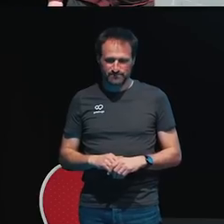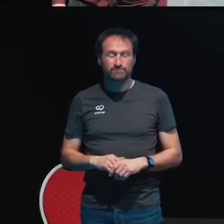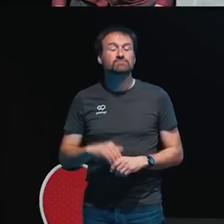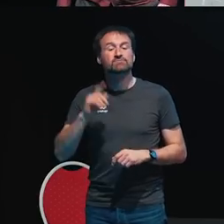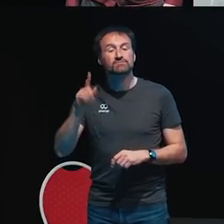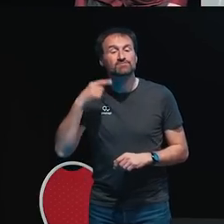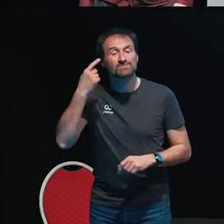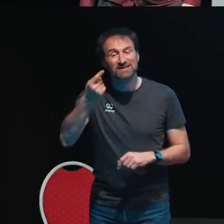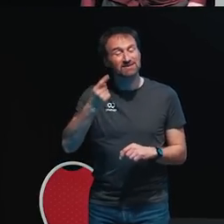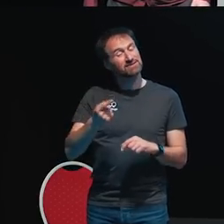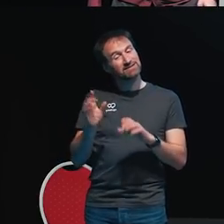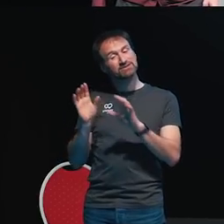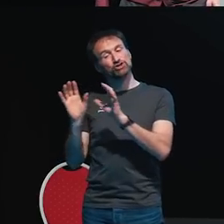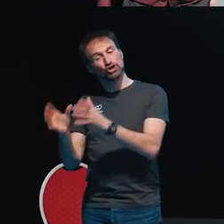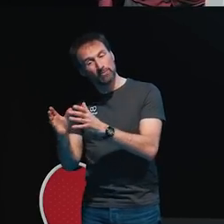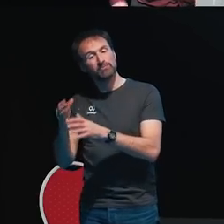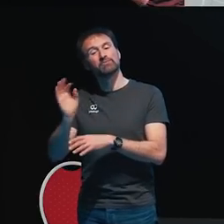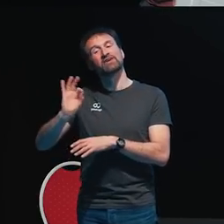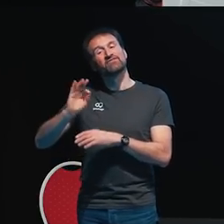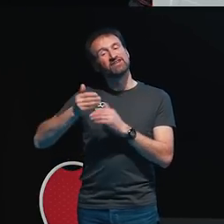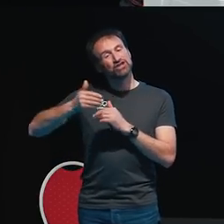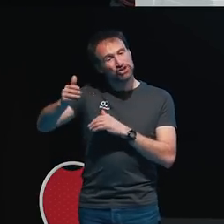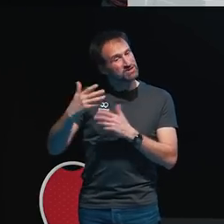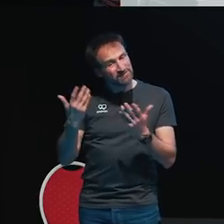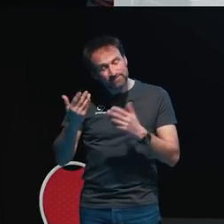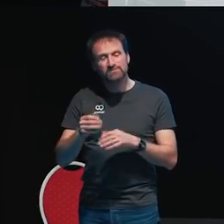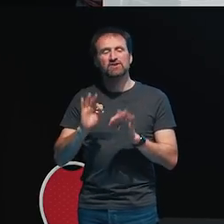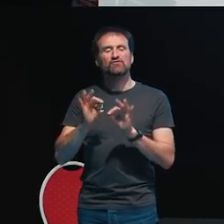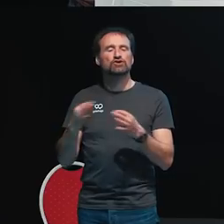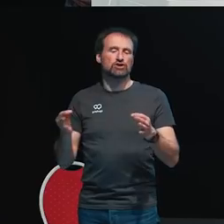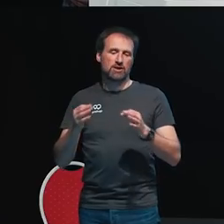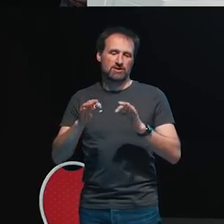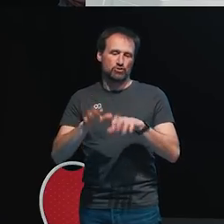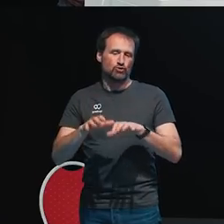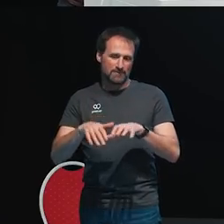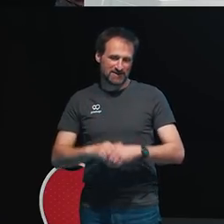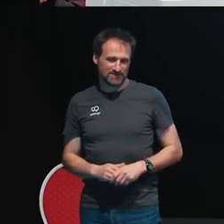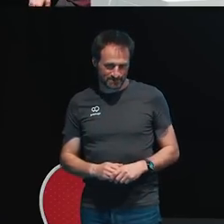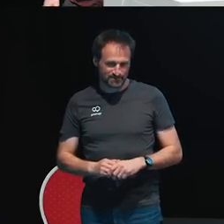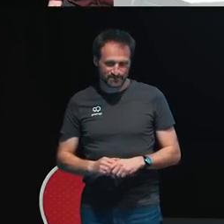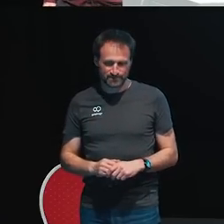The next group of features is about functional programming.